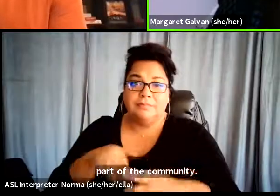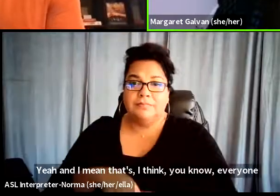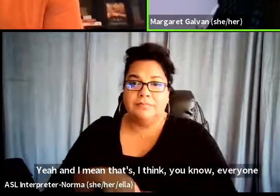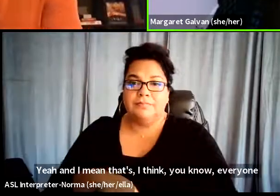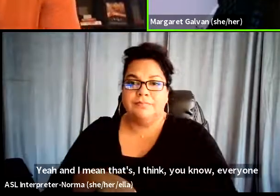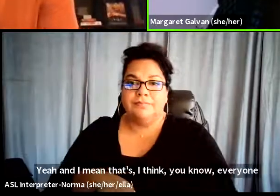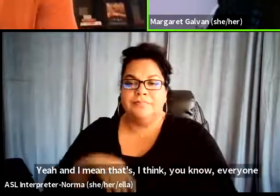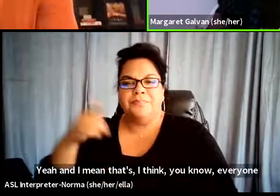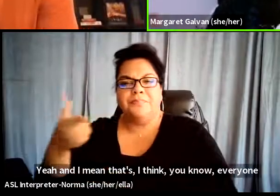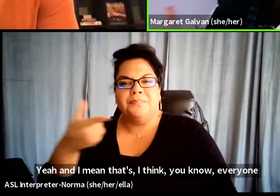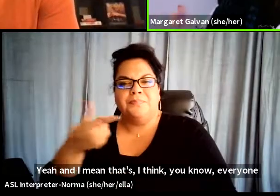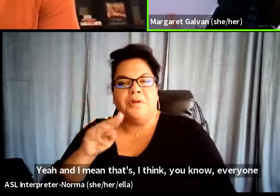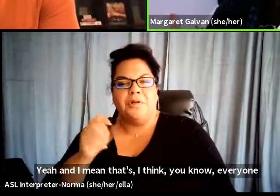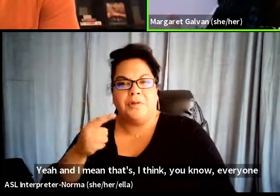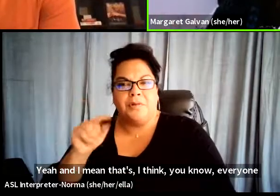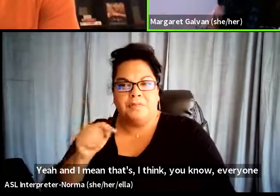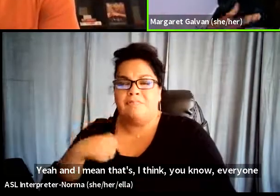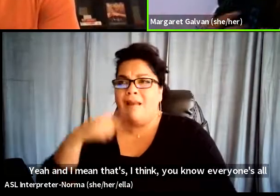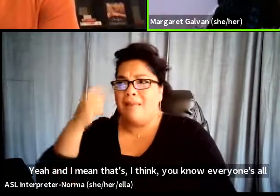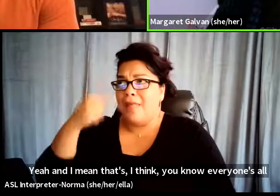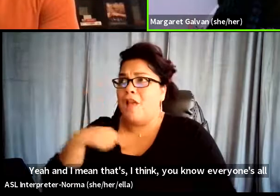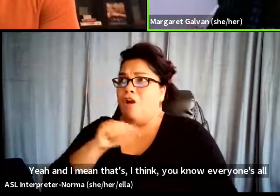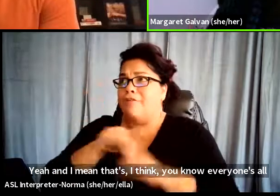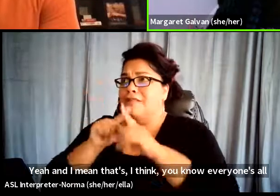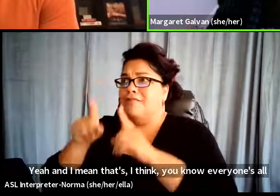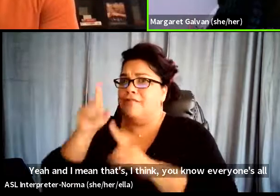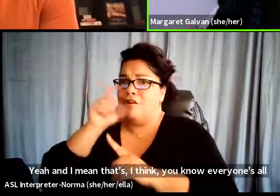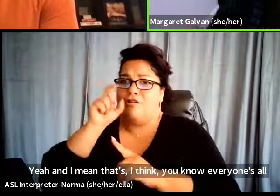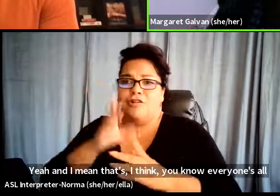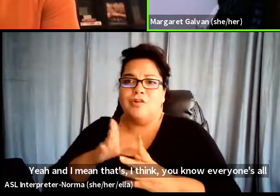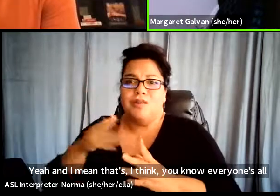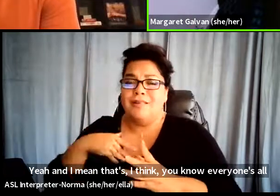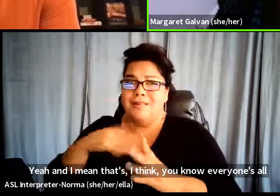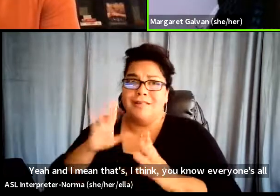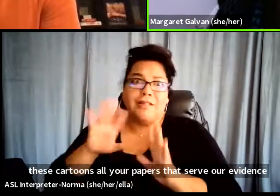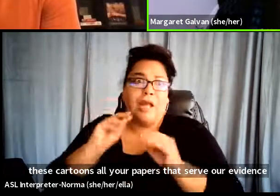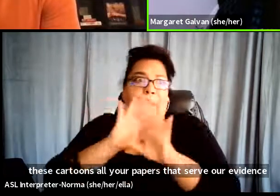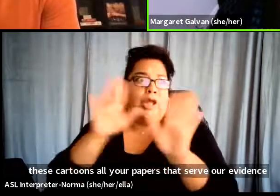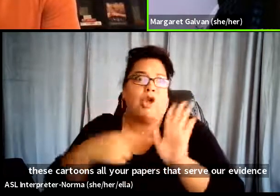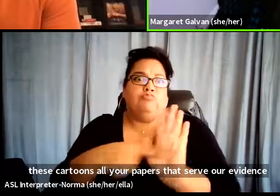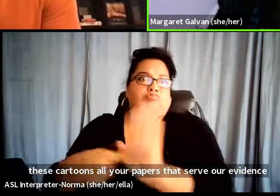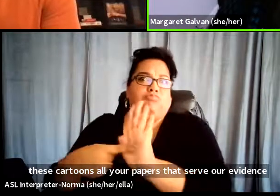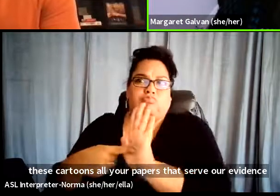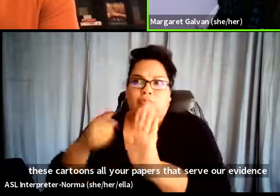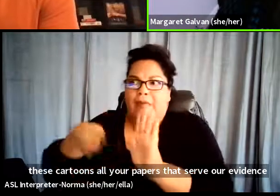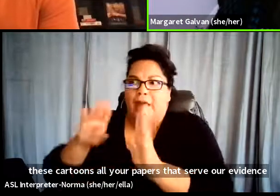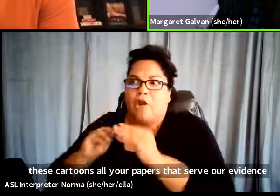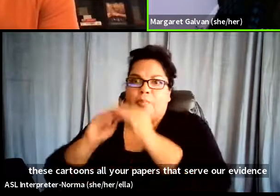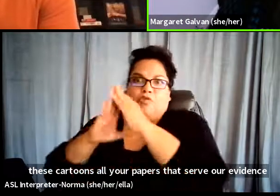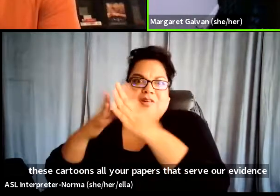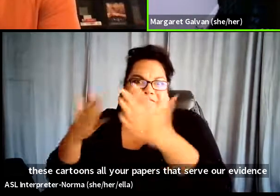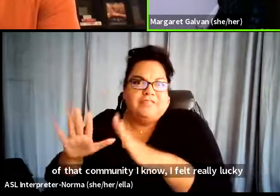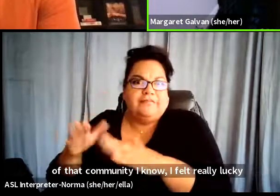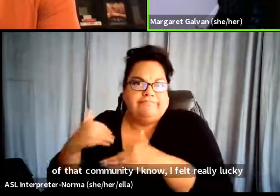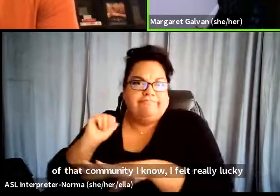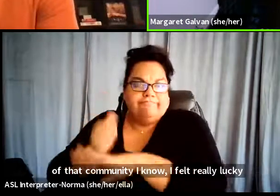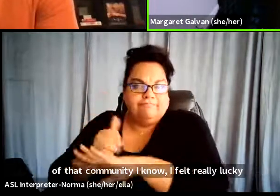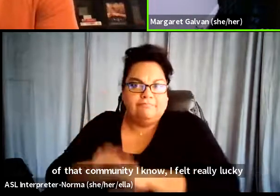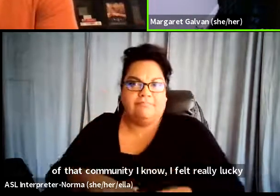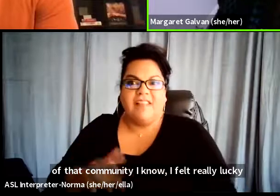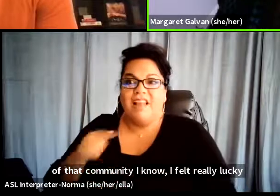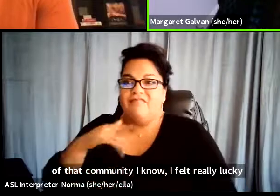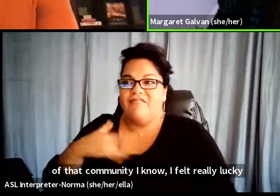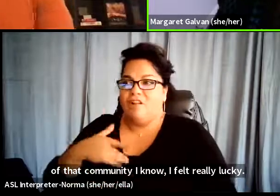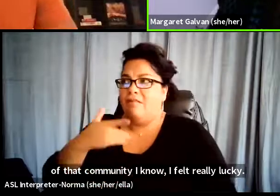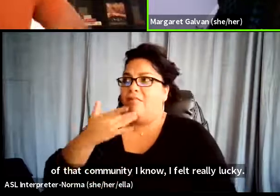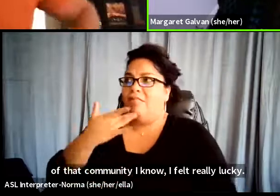everyone's, uh, all these cartoonists, all your papers serve our evidence of, of the community. I know, um, I felt really lucky, number